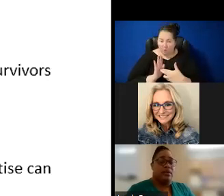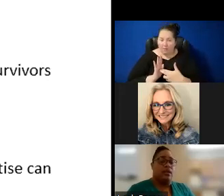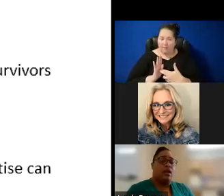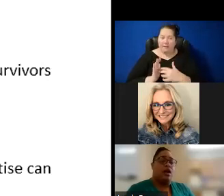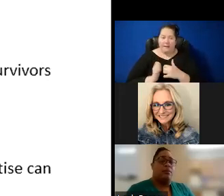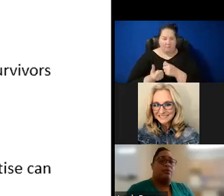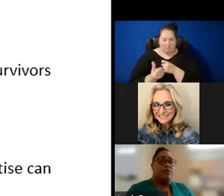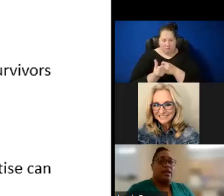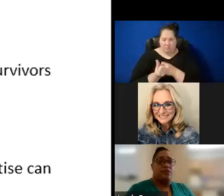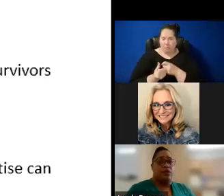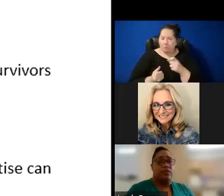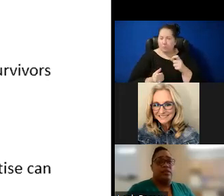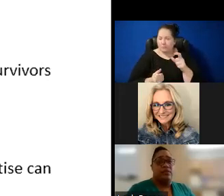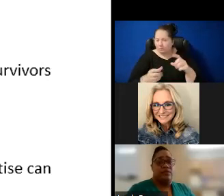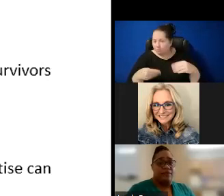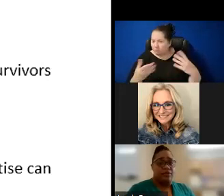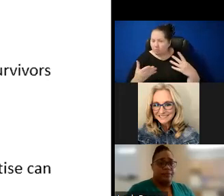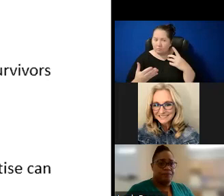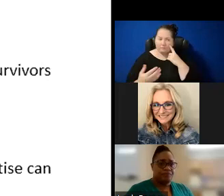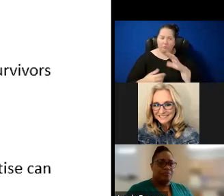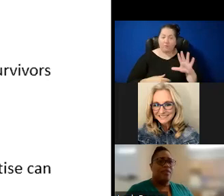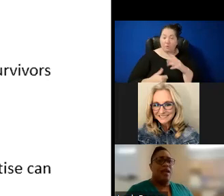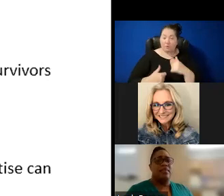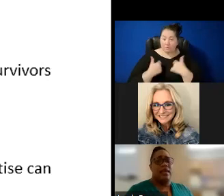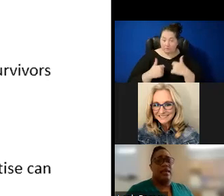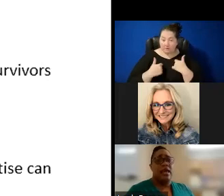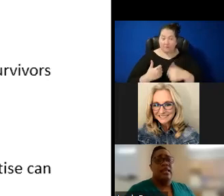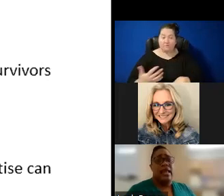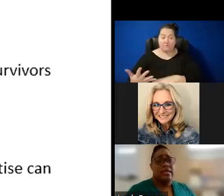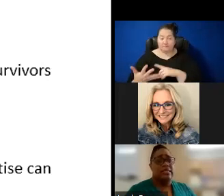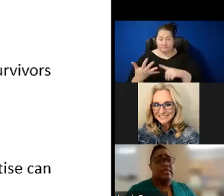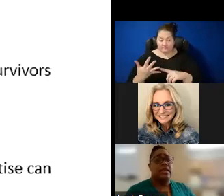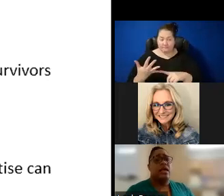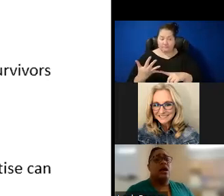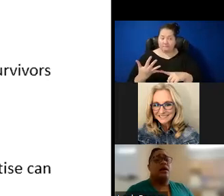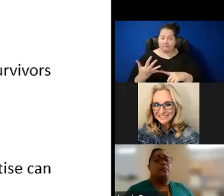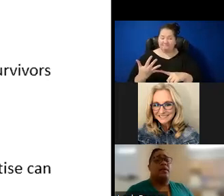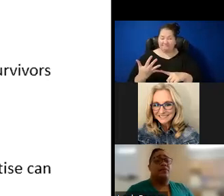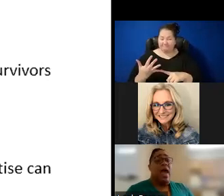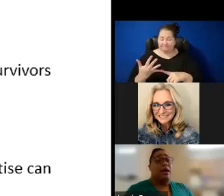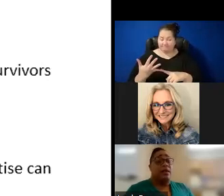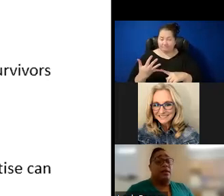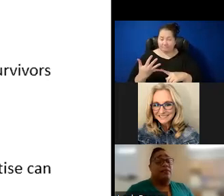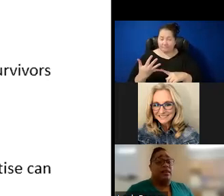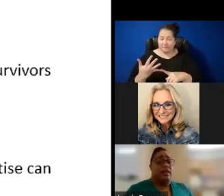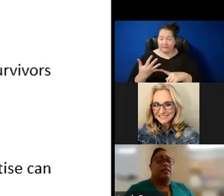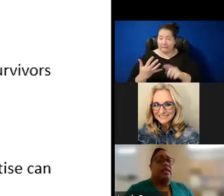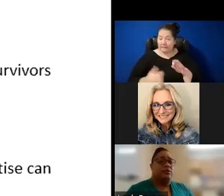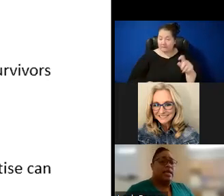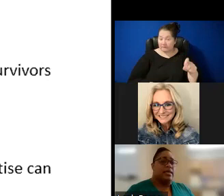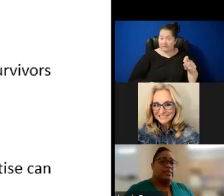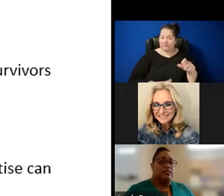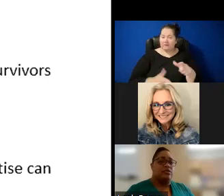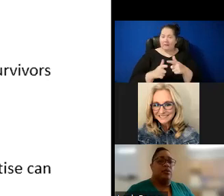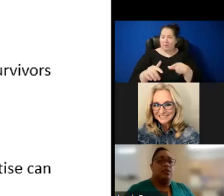needs to be provided for these survivors. And then lastly, if needed,